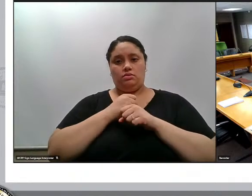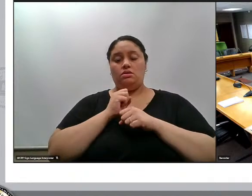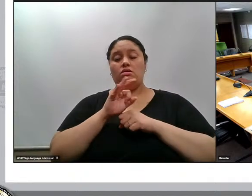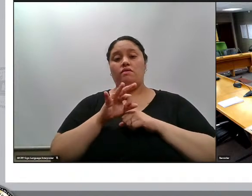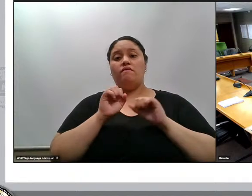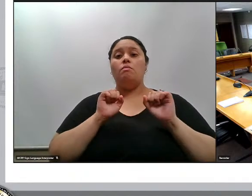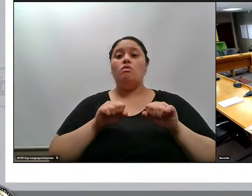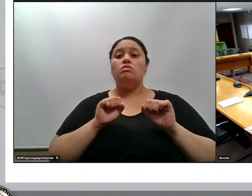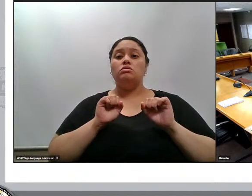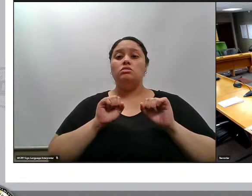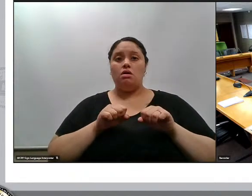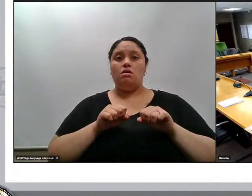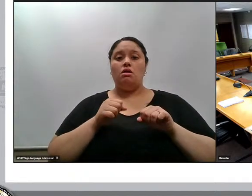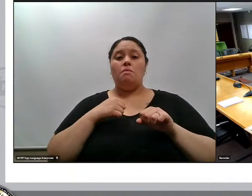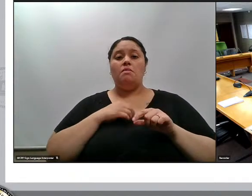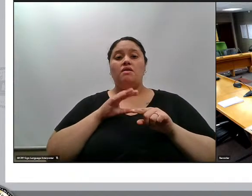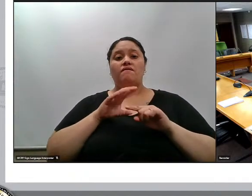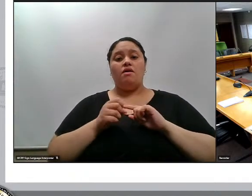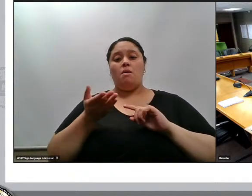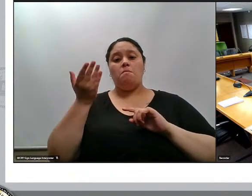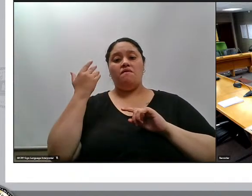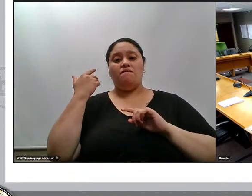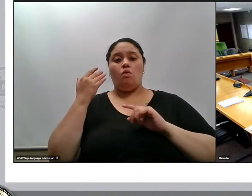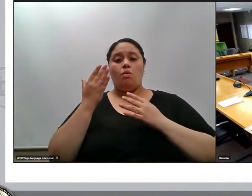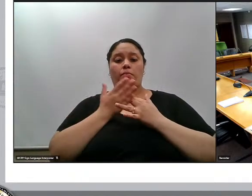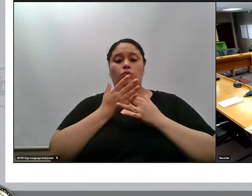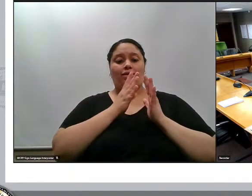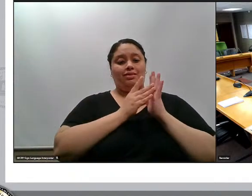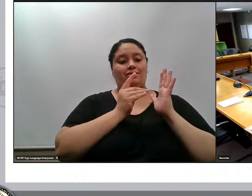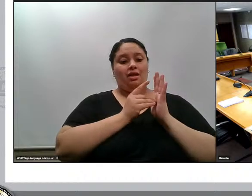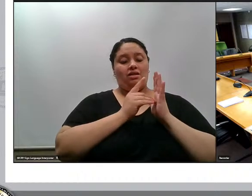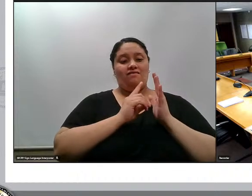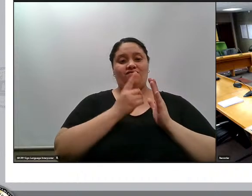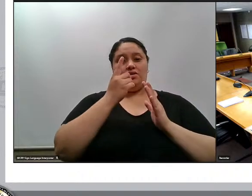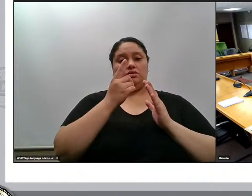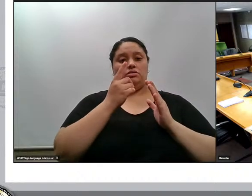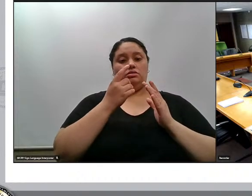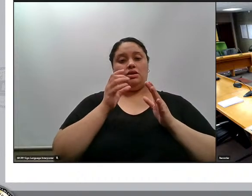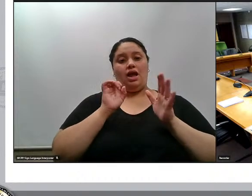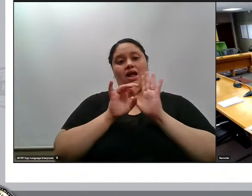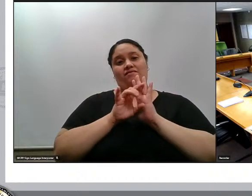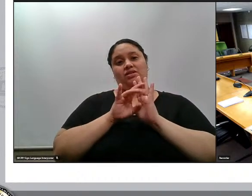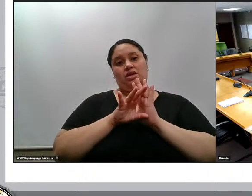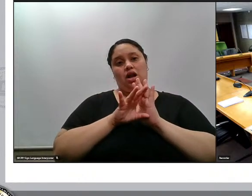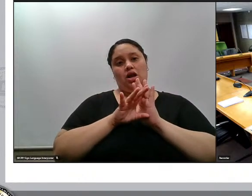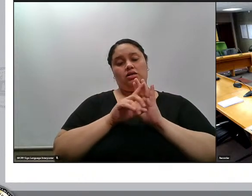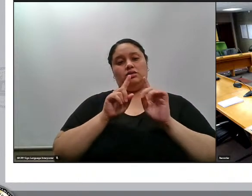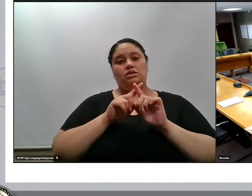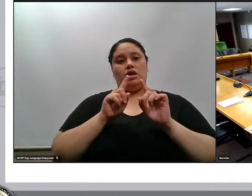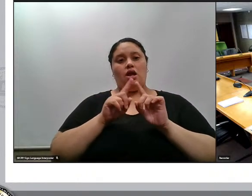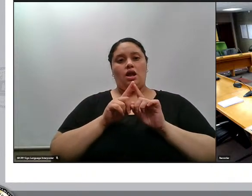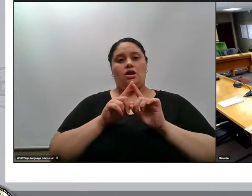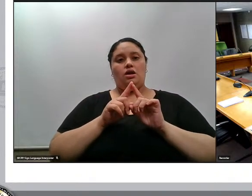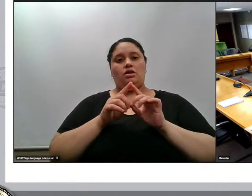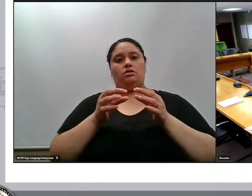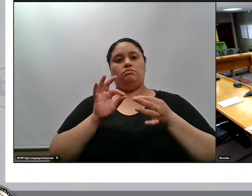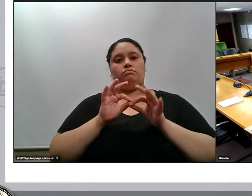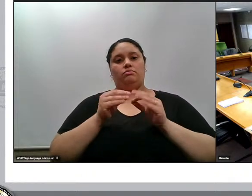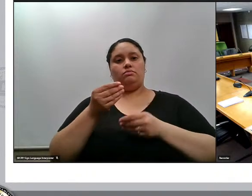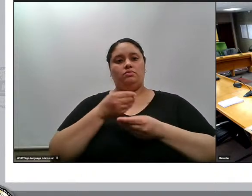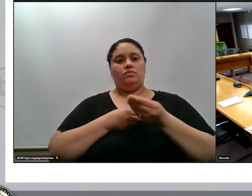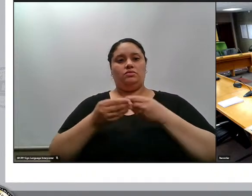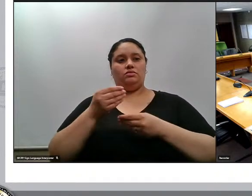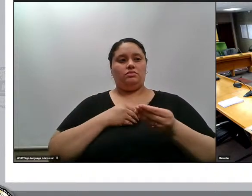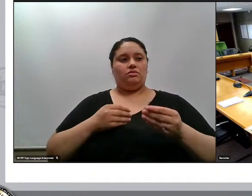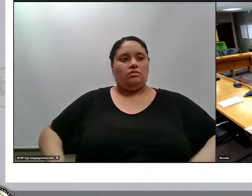possible. I found in the past that between the date of the first advert and the eventual appointment of a person, that many,